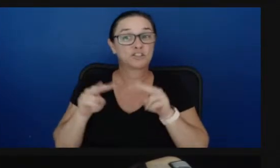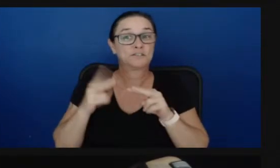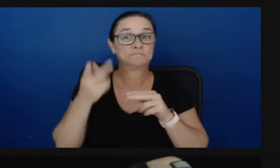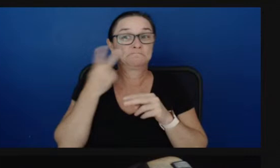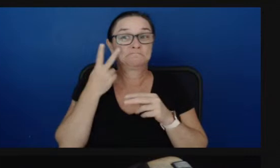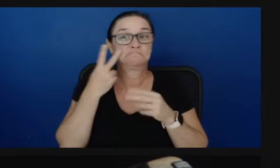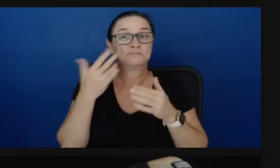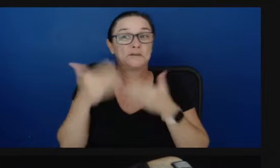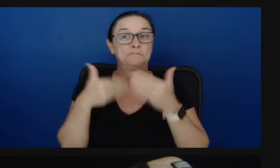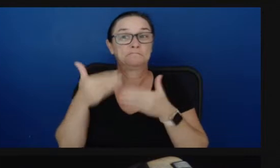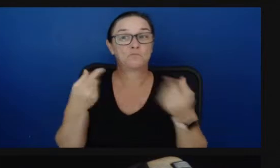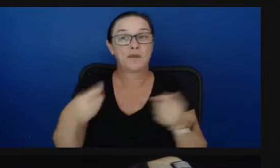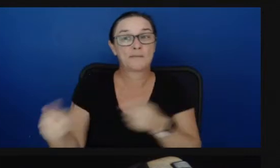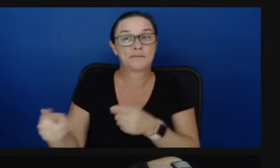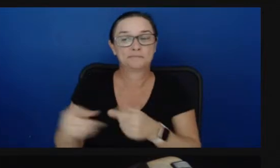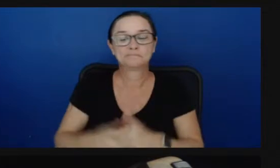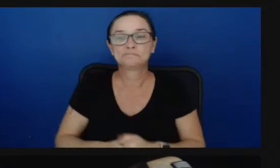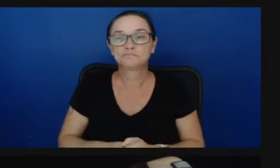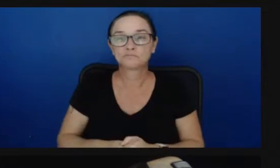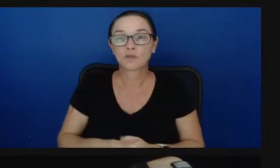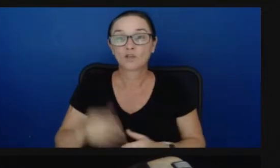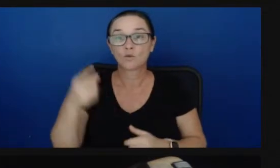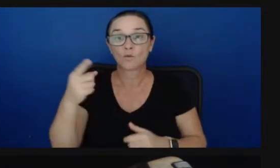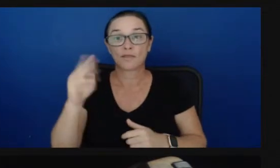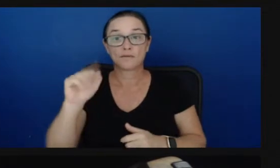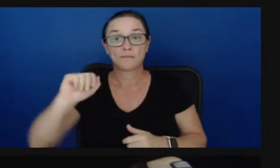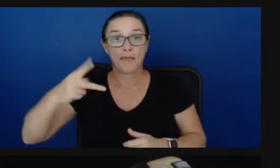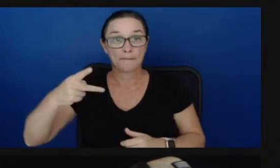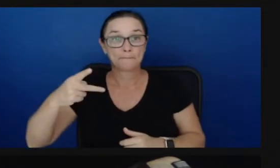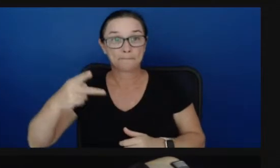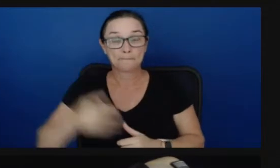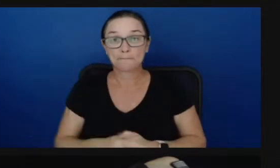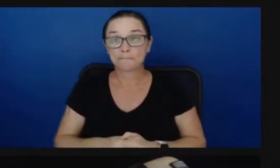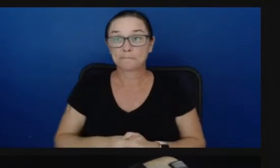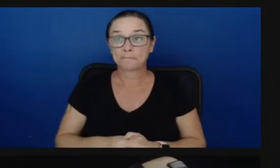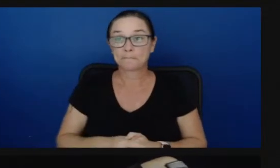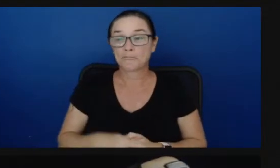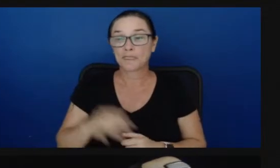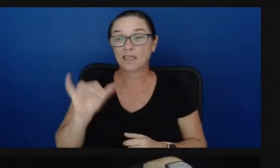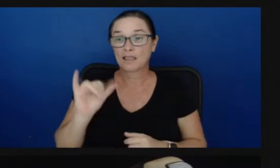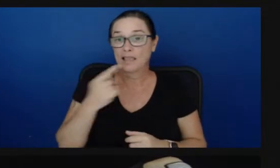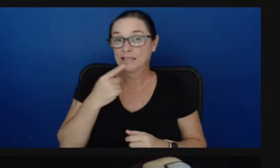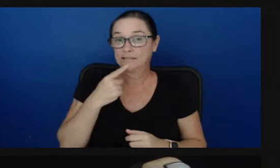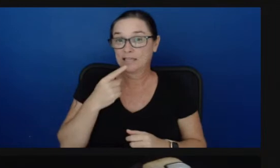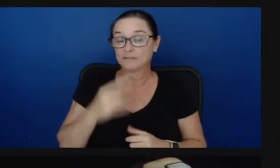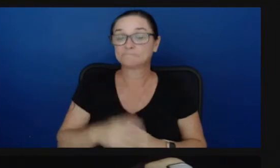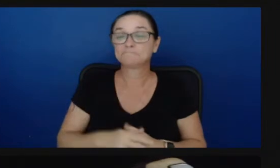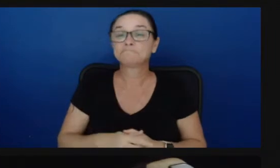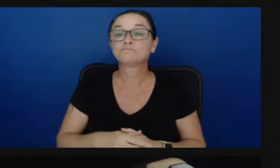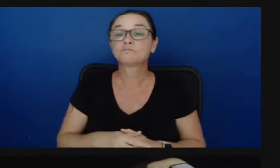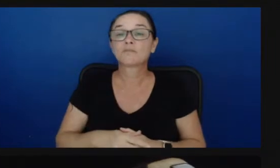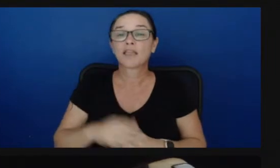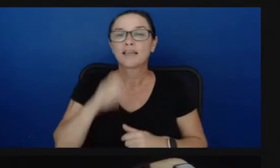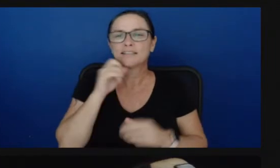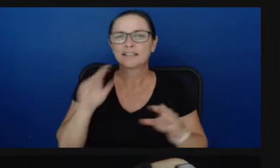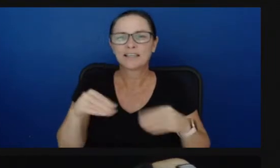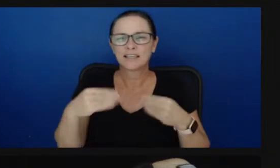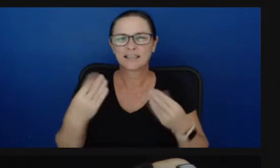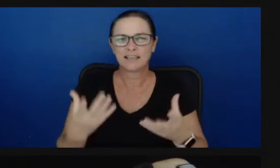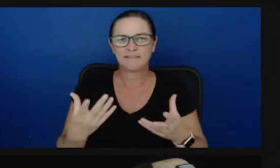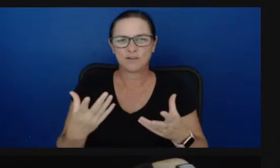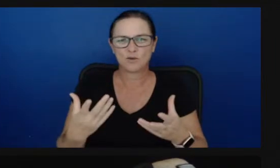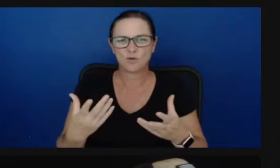here. So this map, as I've been saying for the last few weeks, doesn't really give you the distinction in